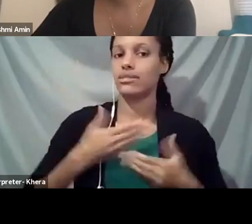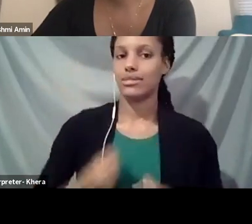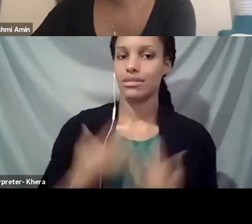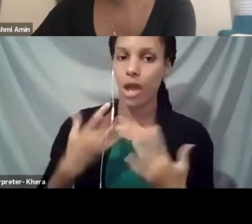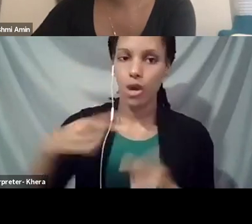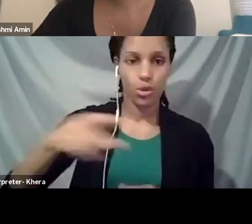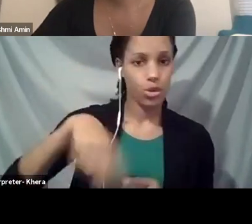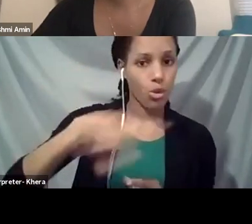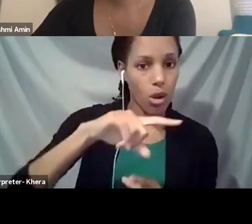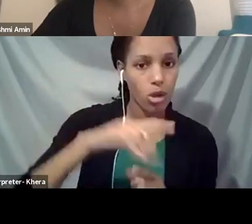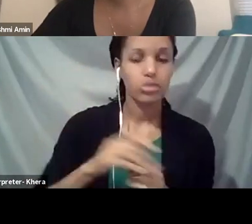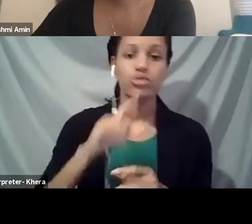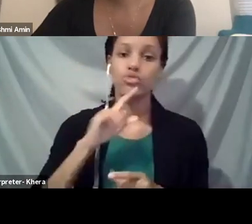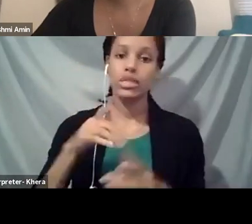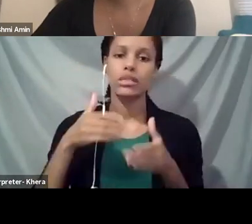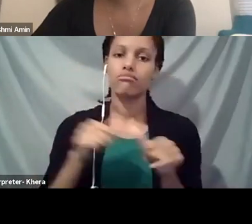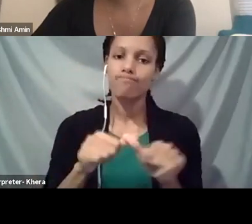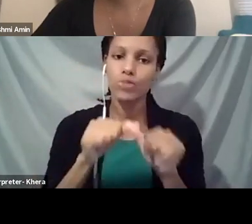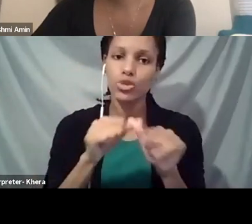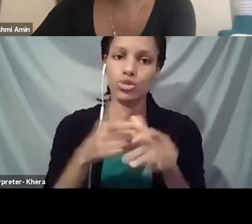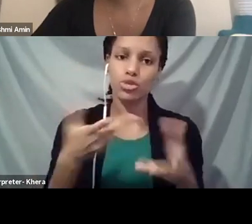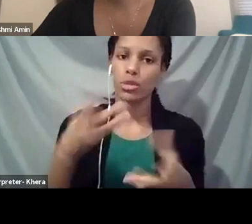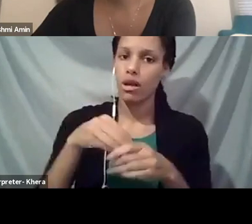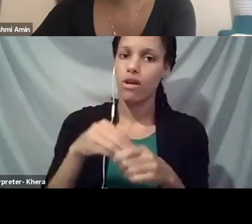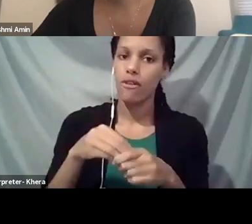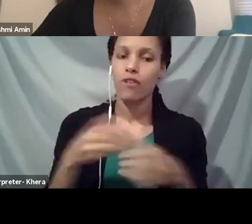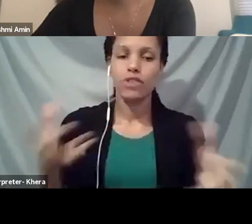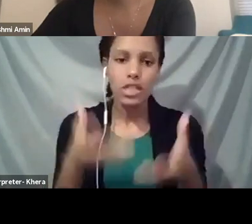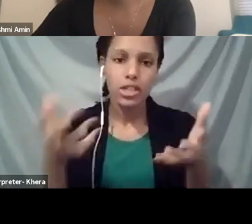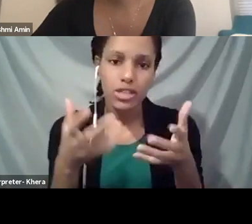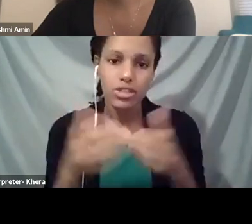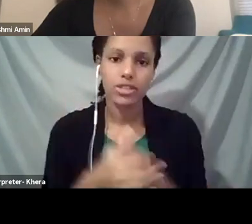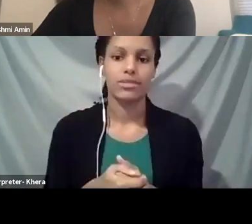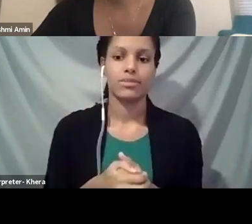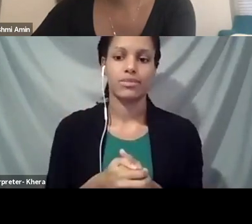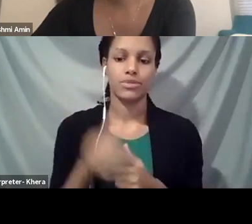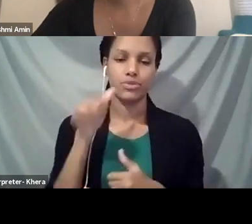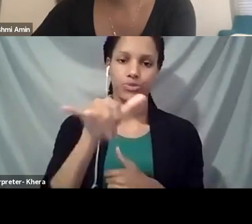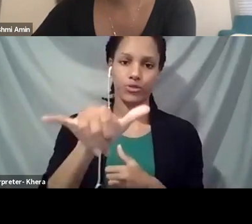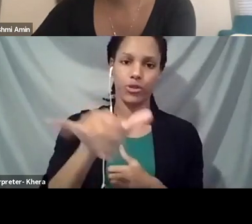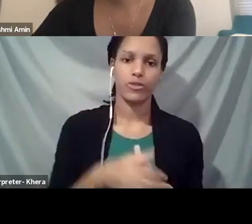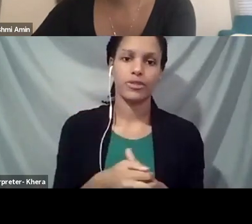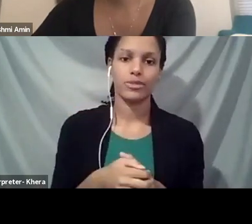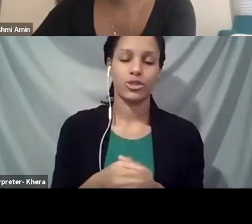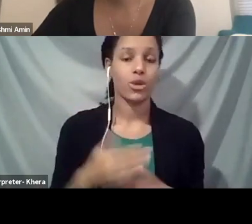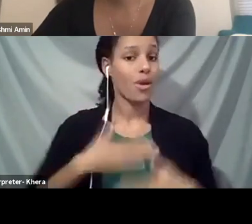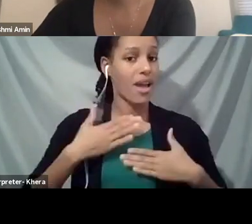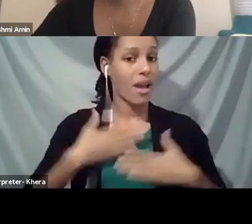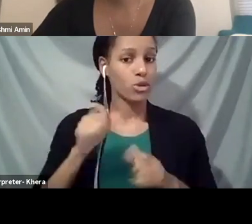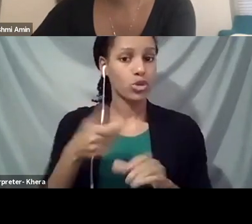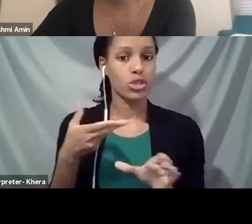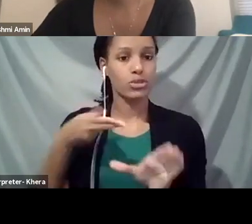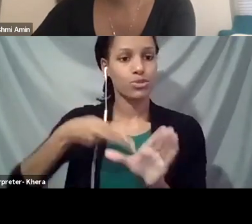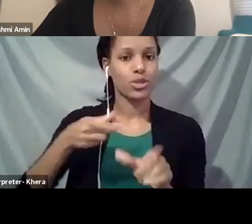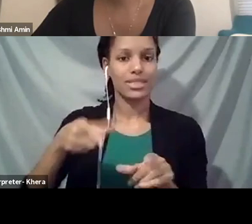continue engaging in the necessary work of anti-racism. We are so glad that you could join us this evening. For those of you who